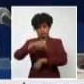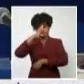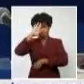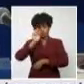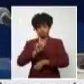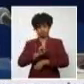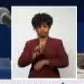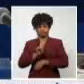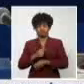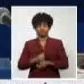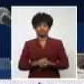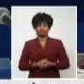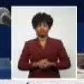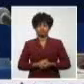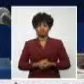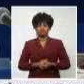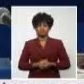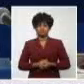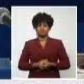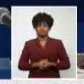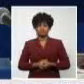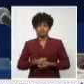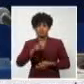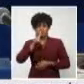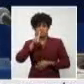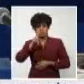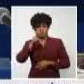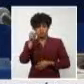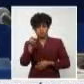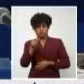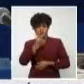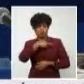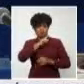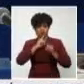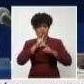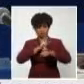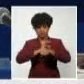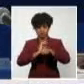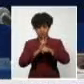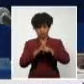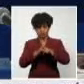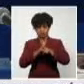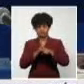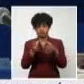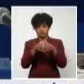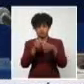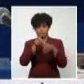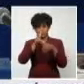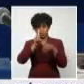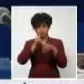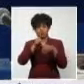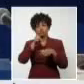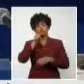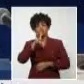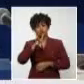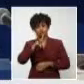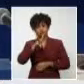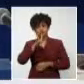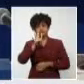cases. Of the 21 cases diagnosed yesterday, 12, that